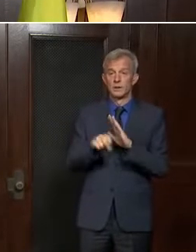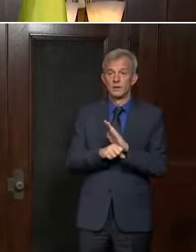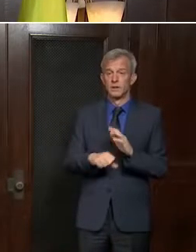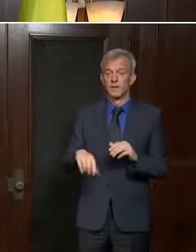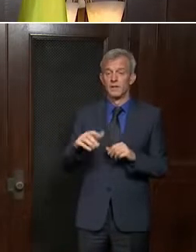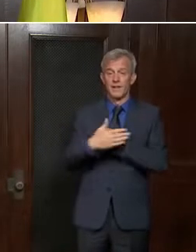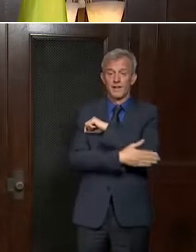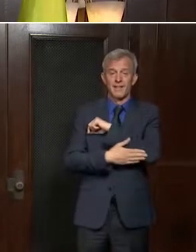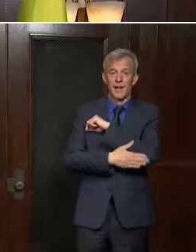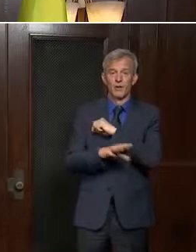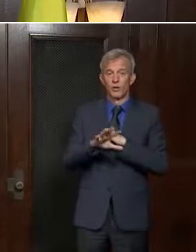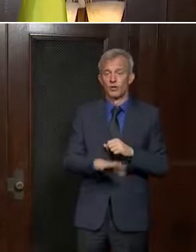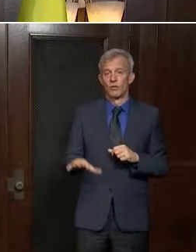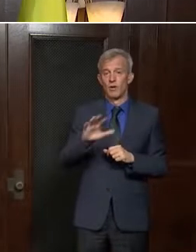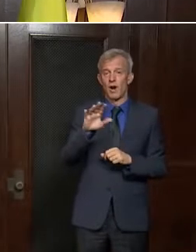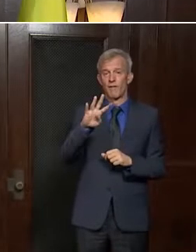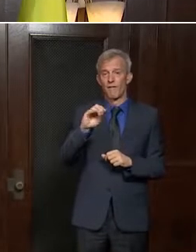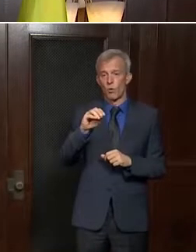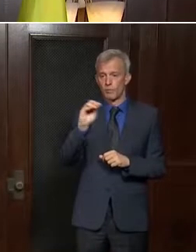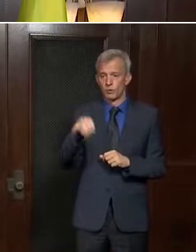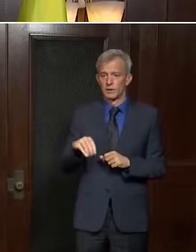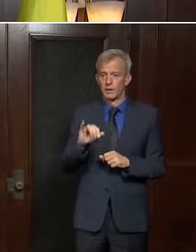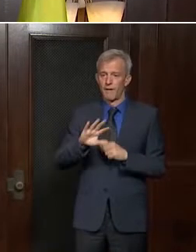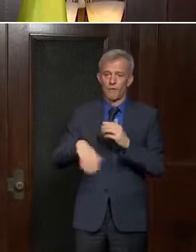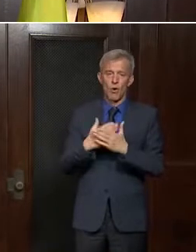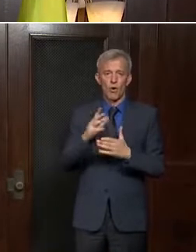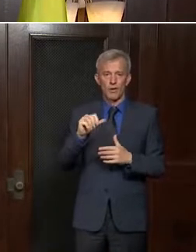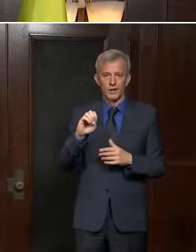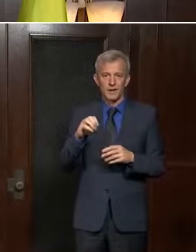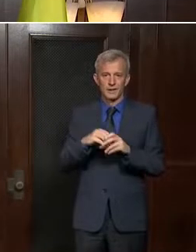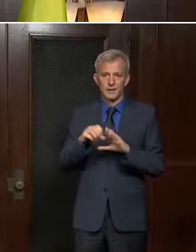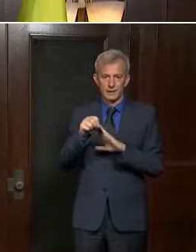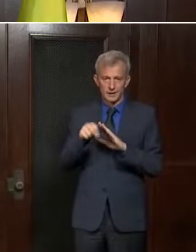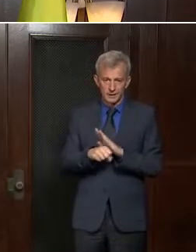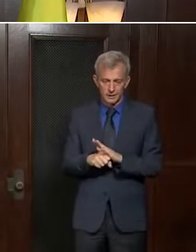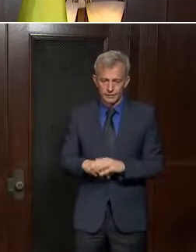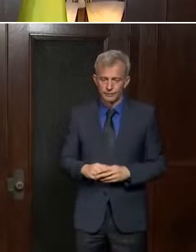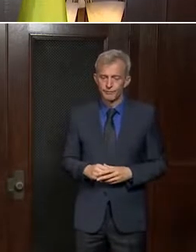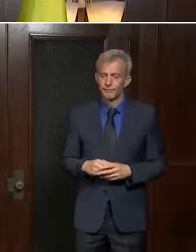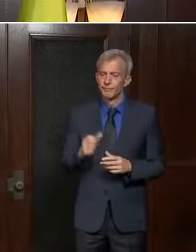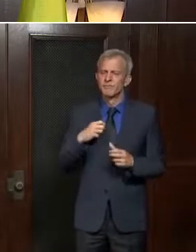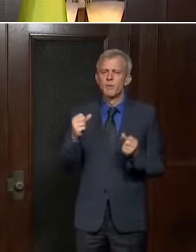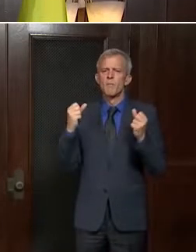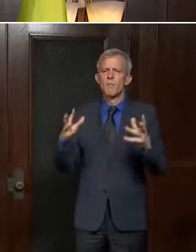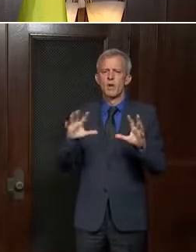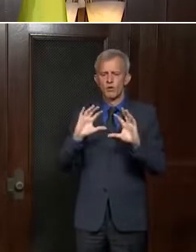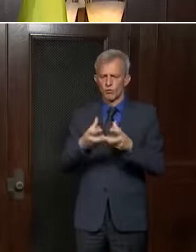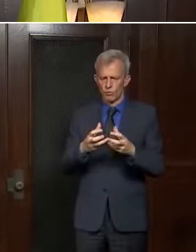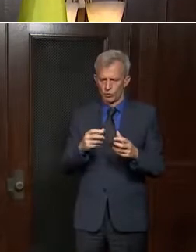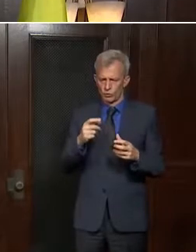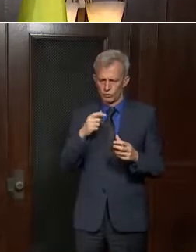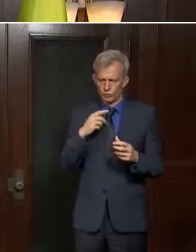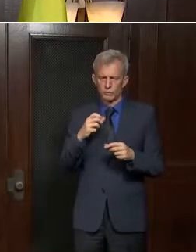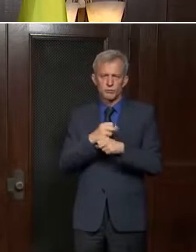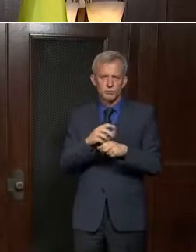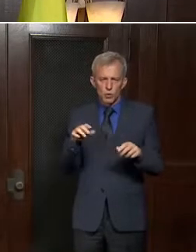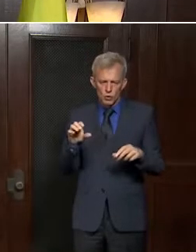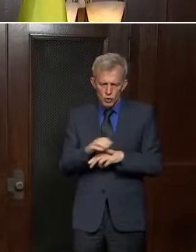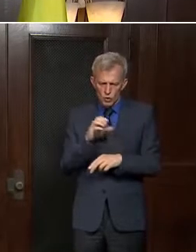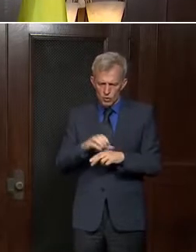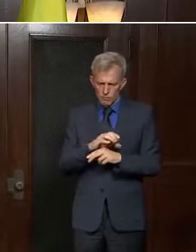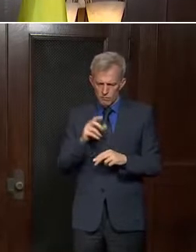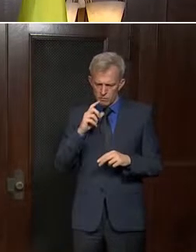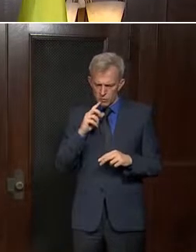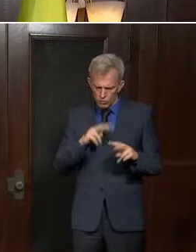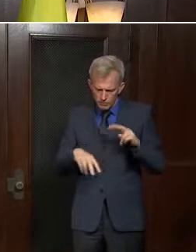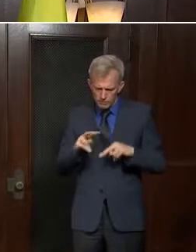about 17.9%. A variety of groups have been creating models that look at projections of the future. They look at national and